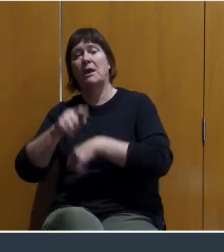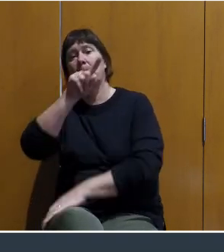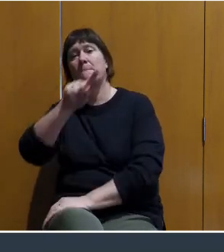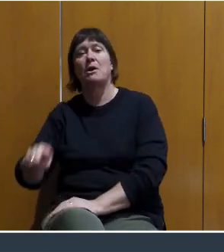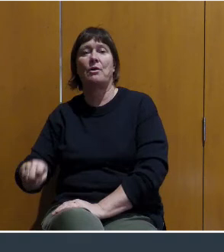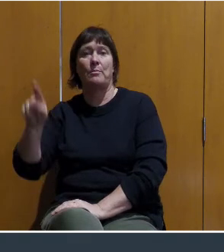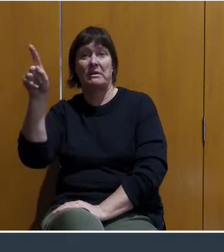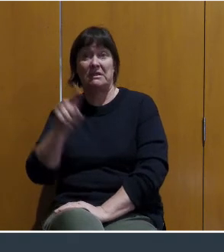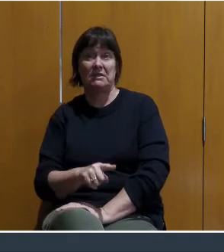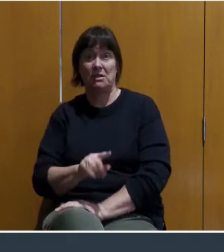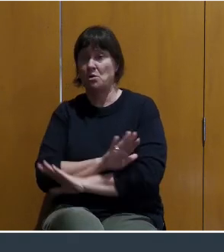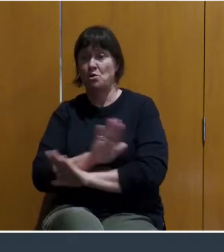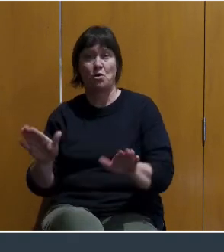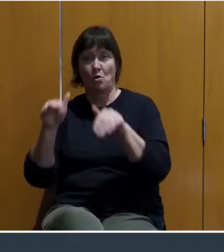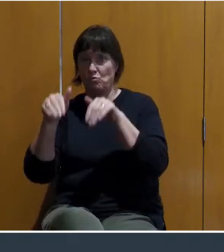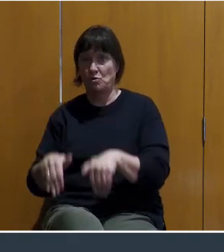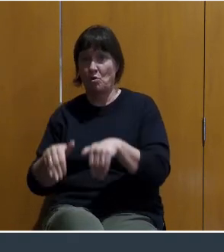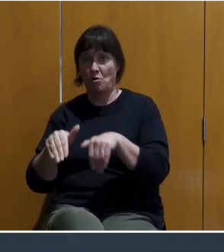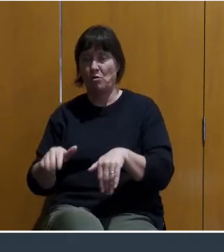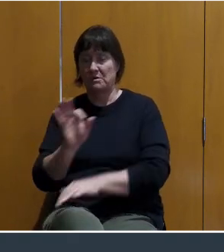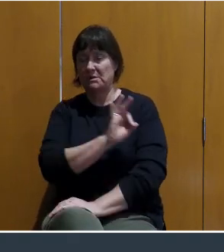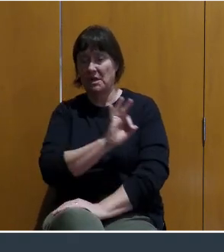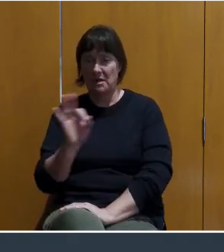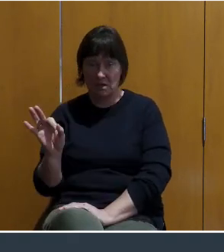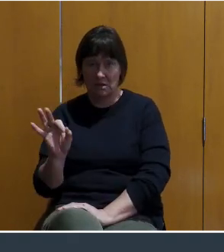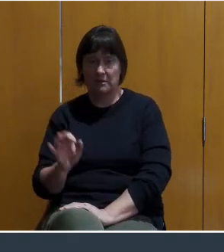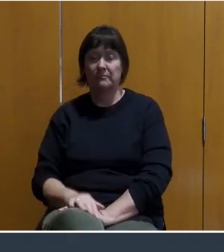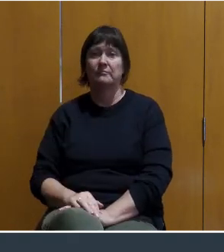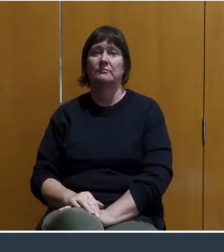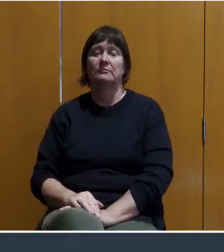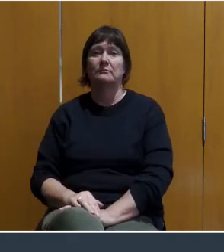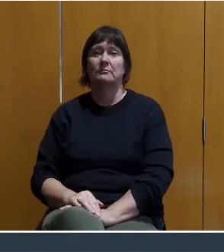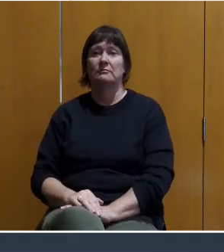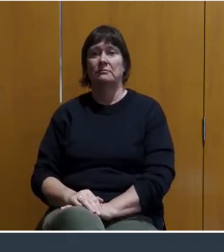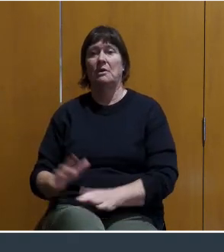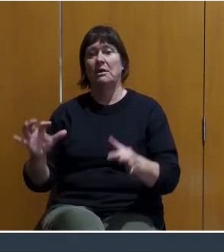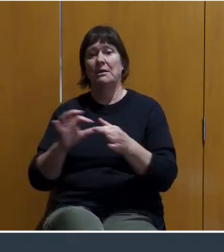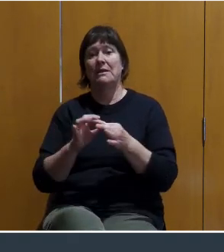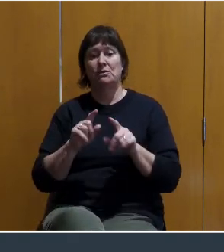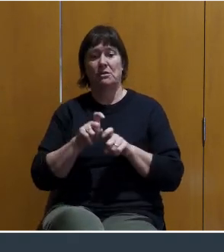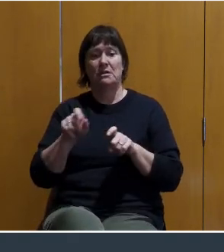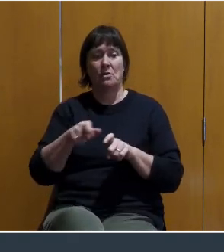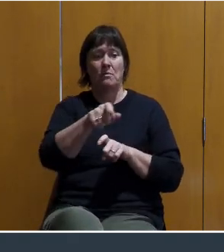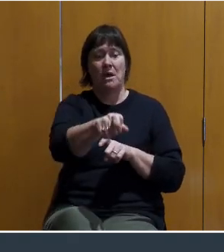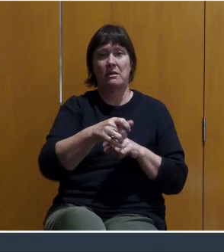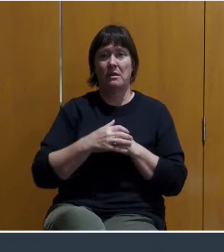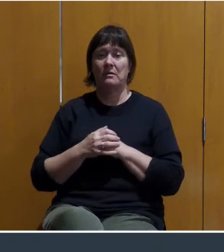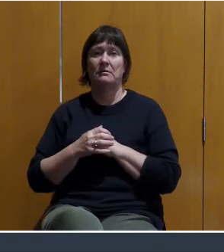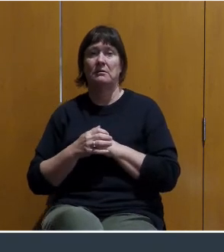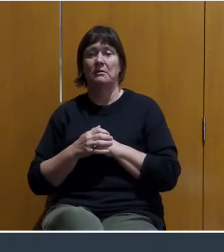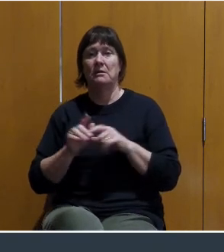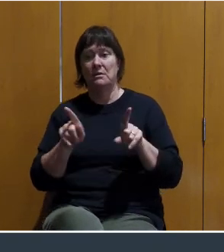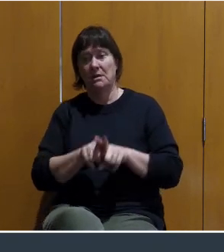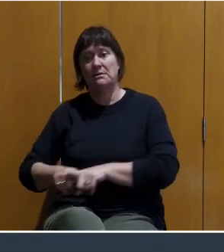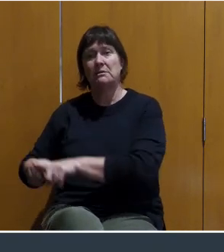on lead area. That connects to Lagoon Farm cycle path. And that is consistent with